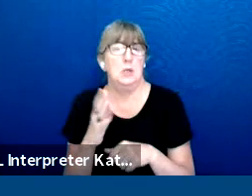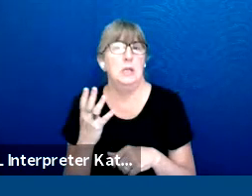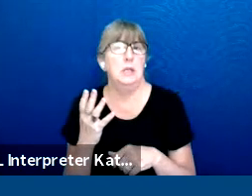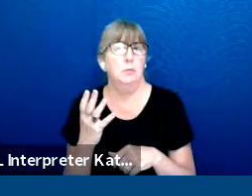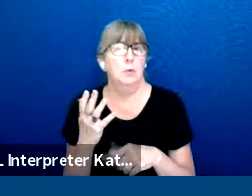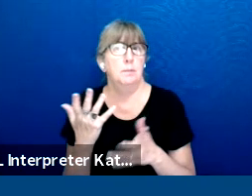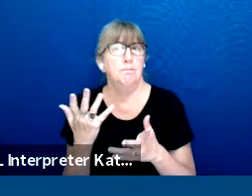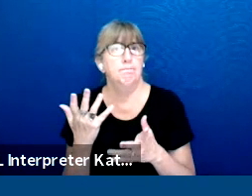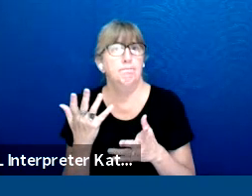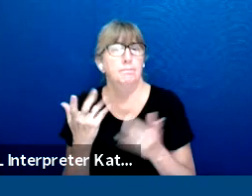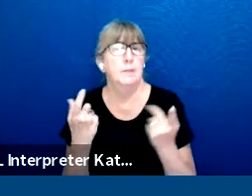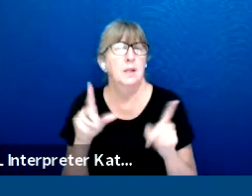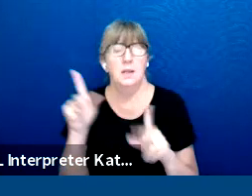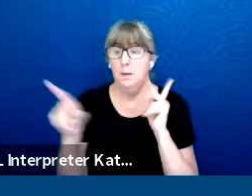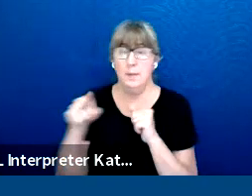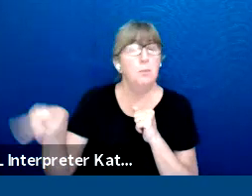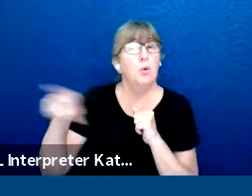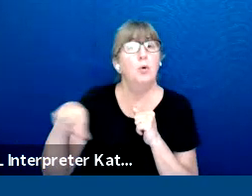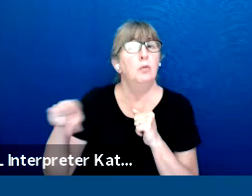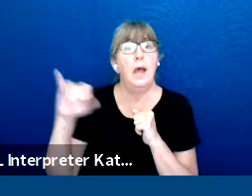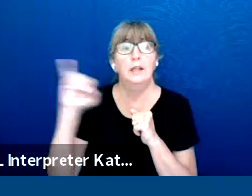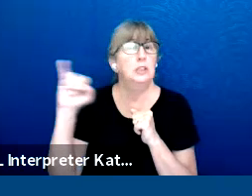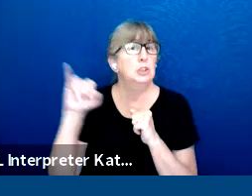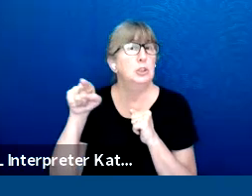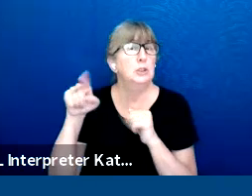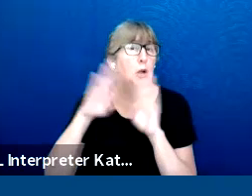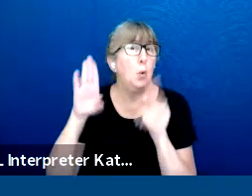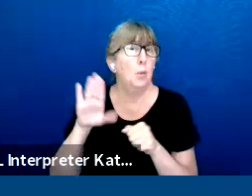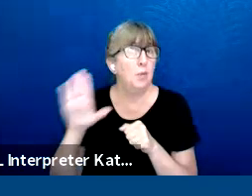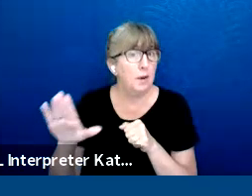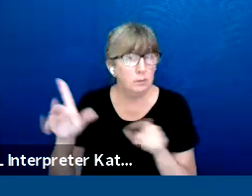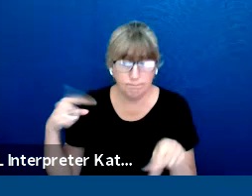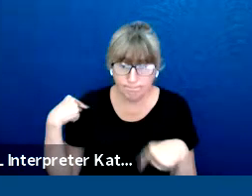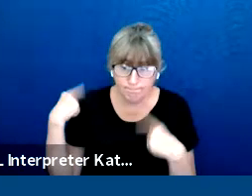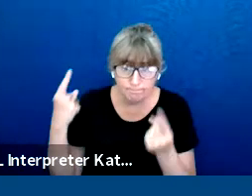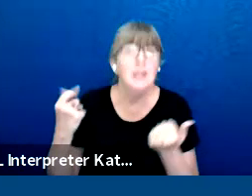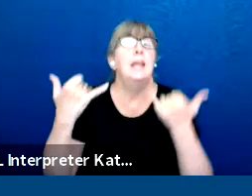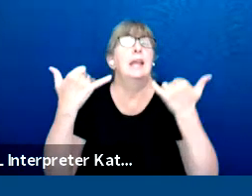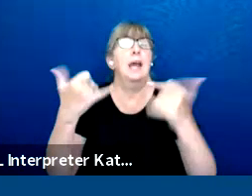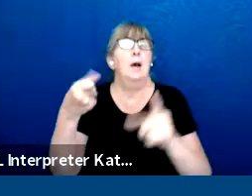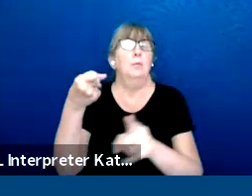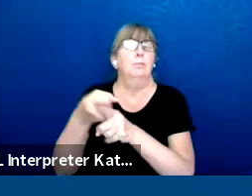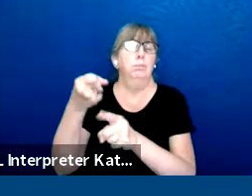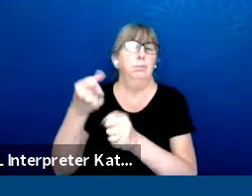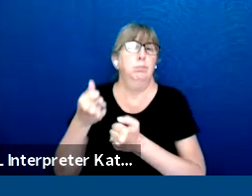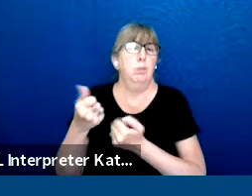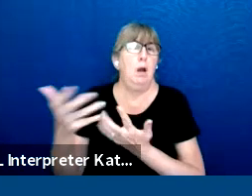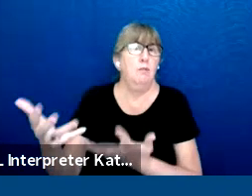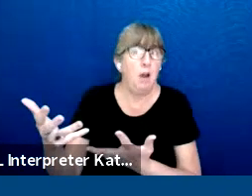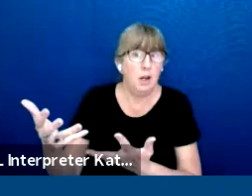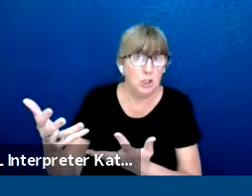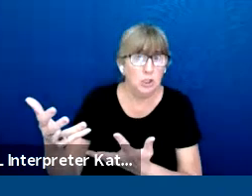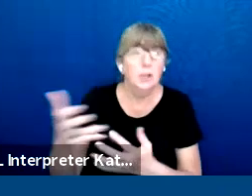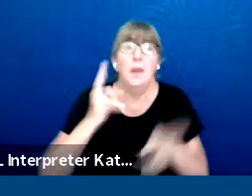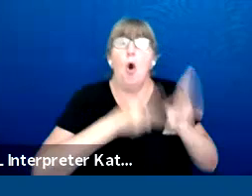people that maybe have not had insurance on a home and now wildfire is pending, they now hurry and want to